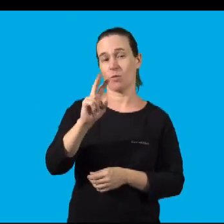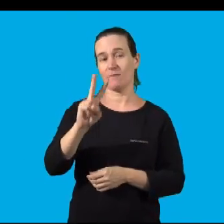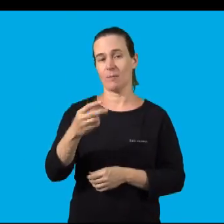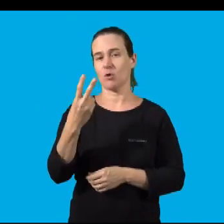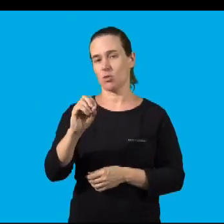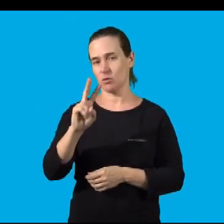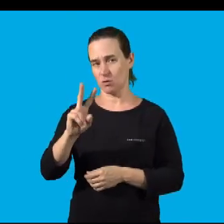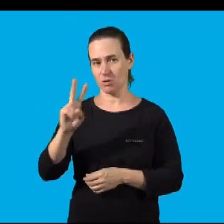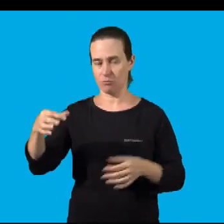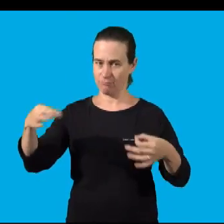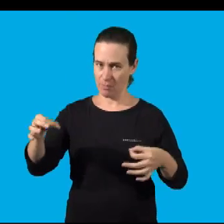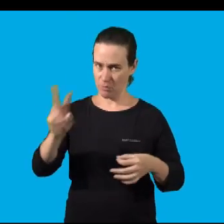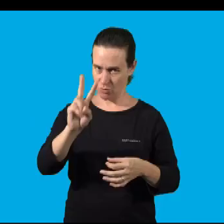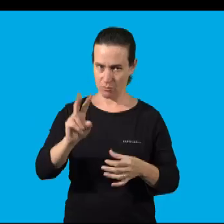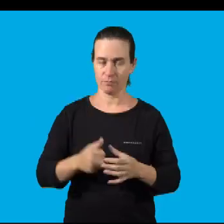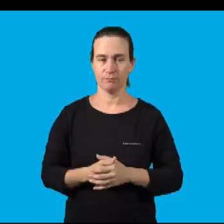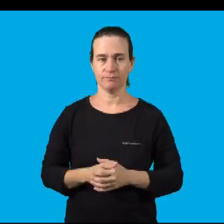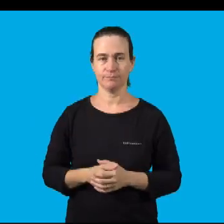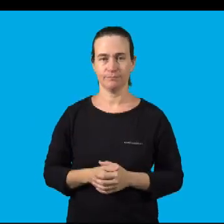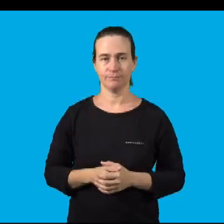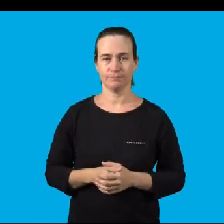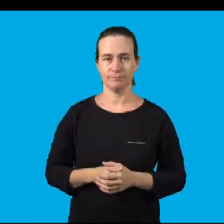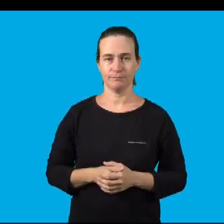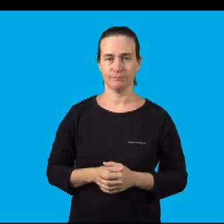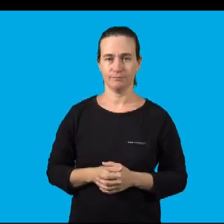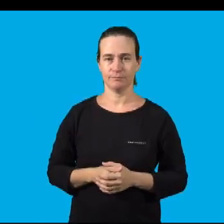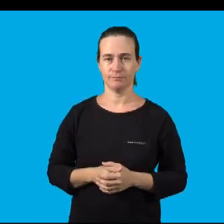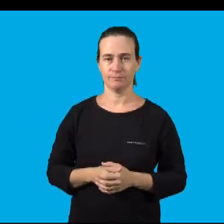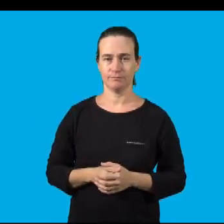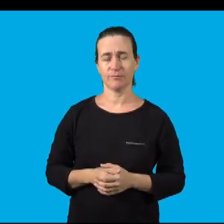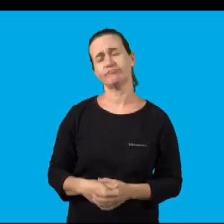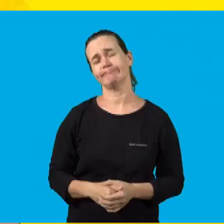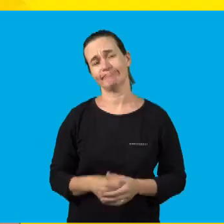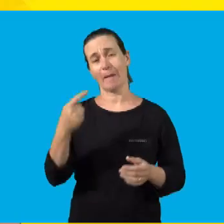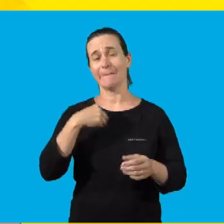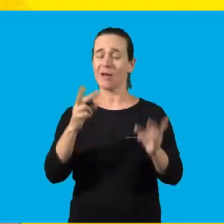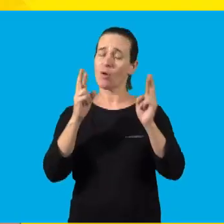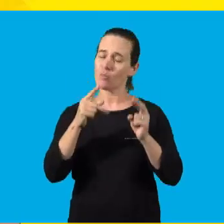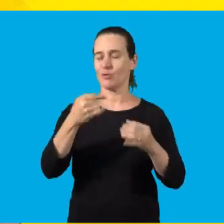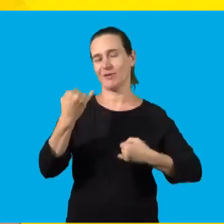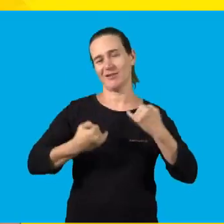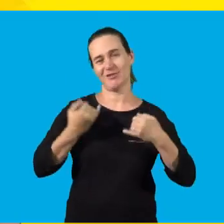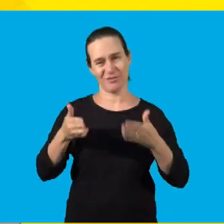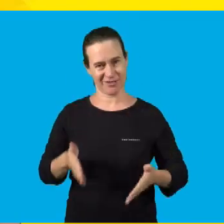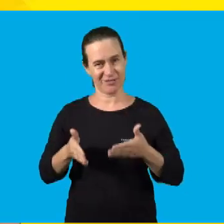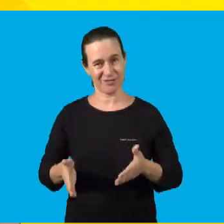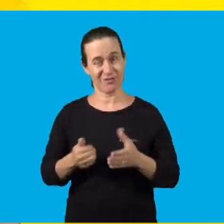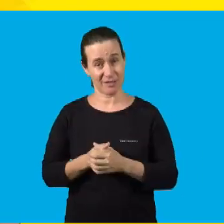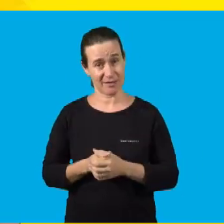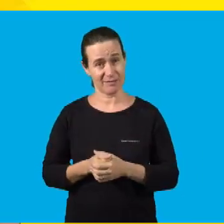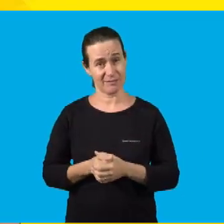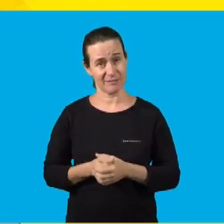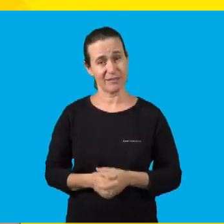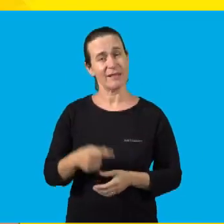as well as the NSC November 2022 Paper 2. I really hope that you have enjoyed today's